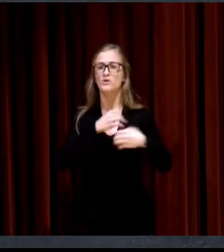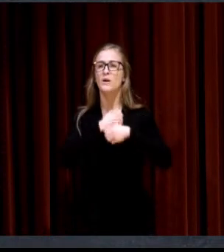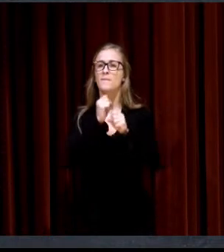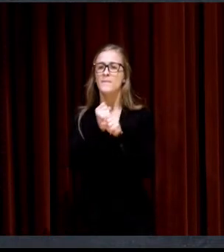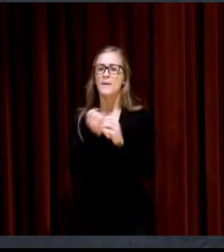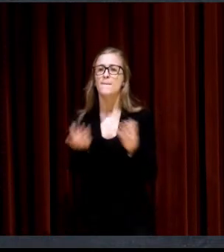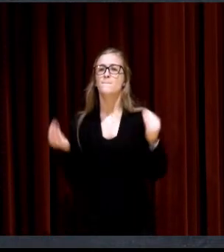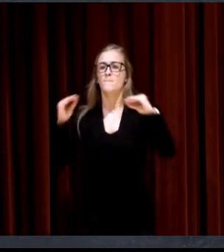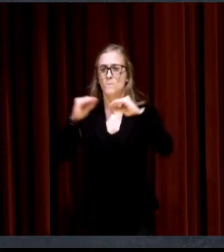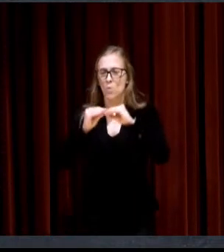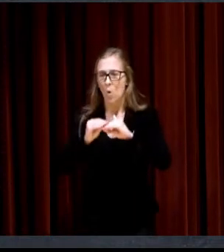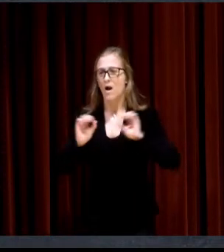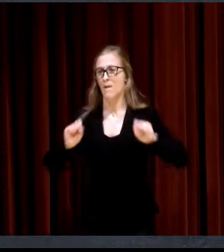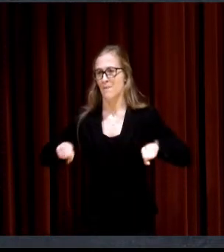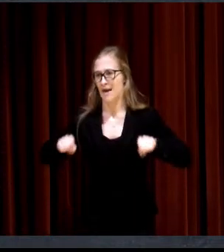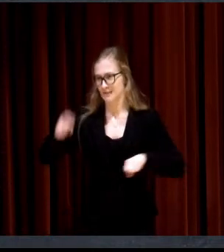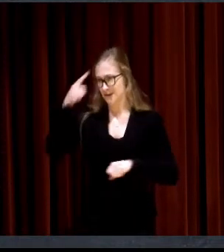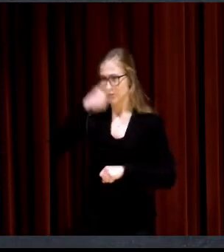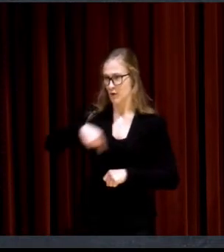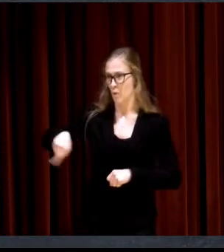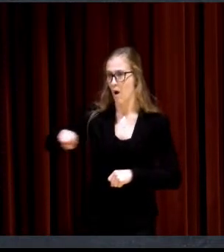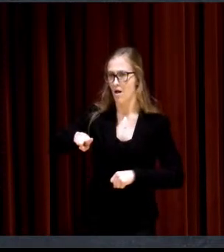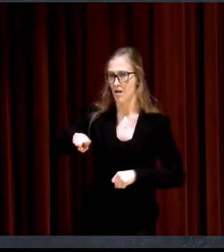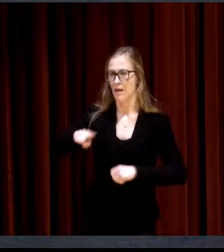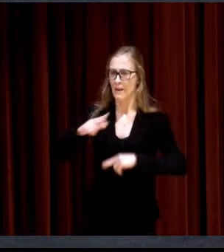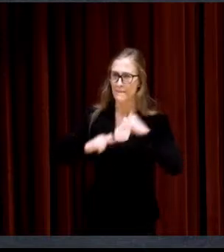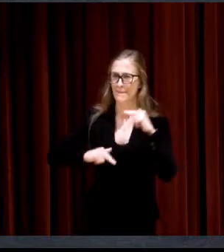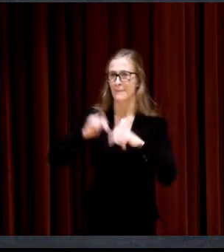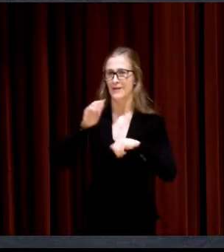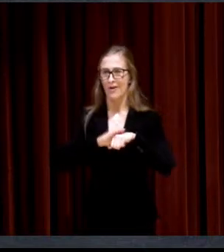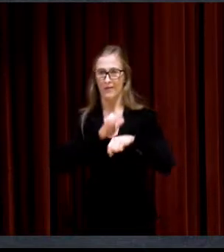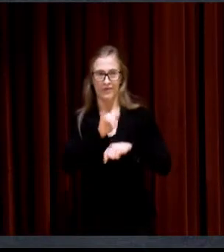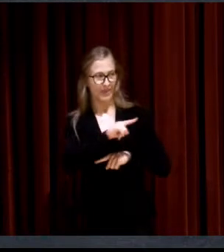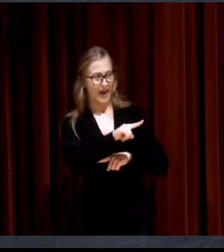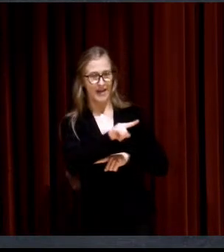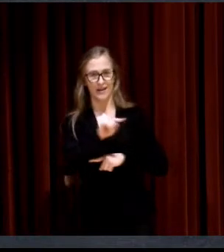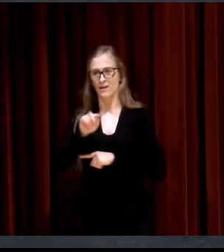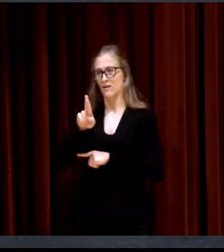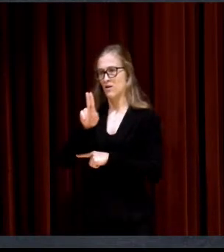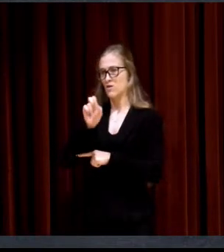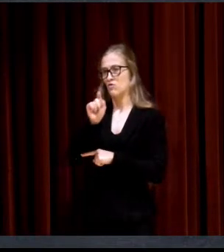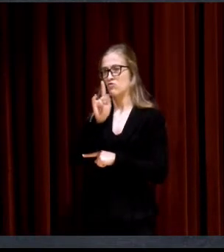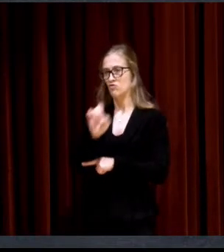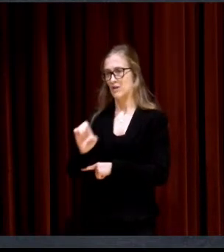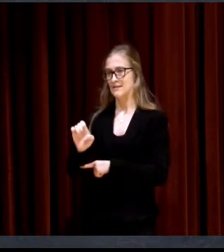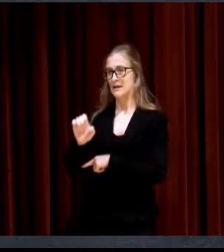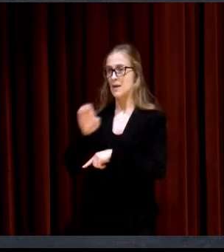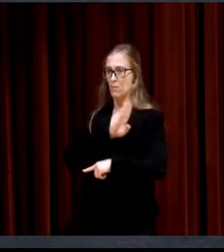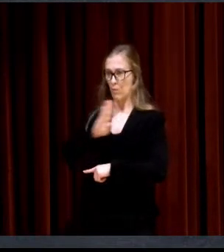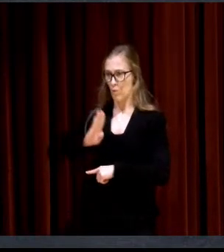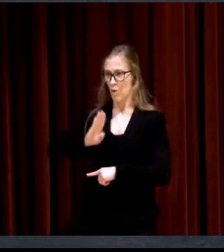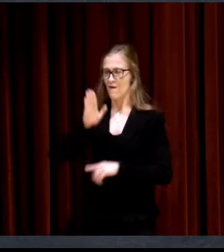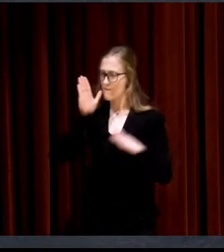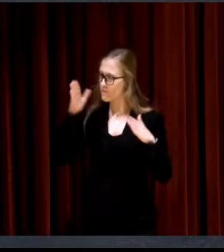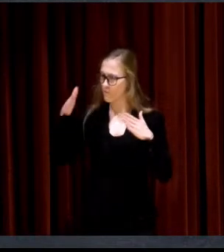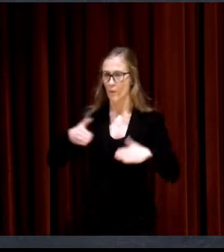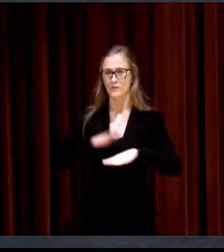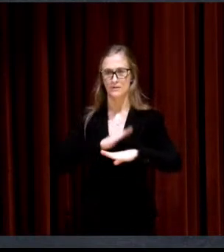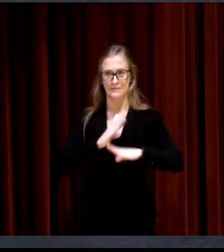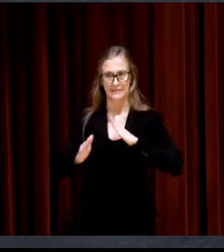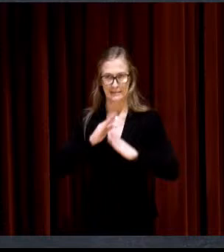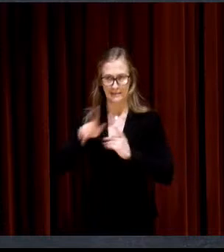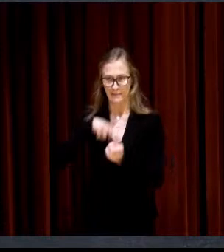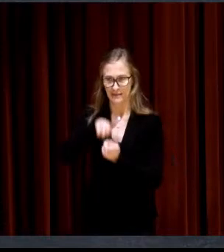additional capacity for you by building on the screen a trustee board that will be hyper-focused on the city, having a